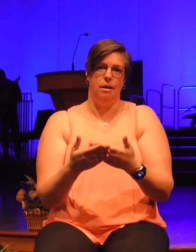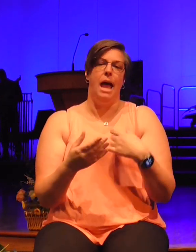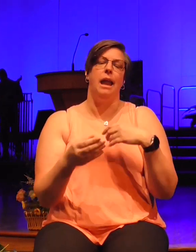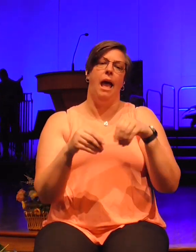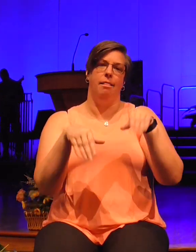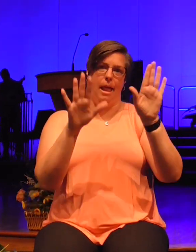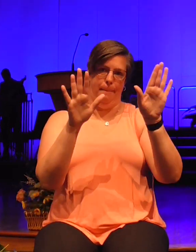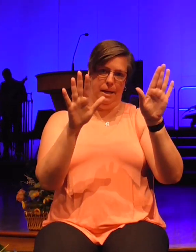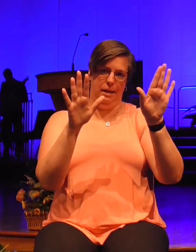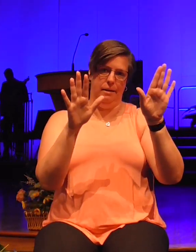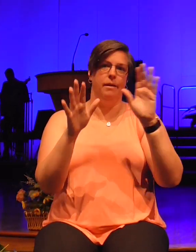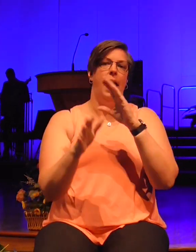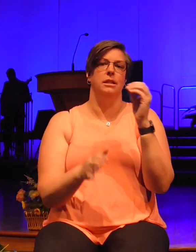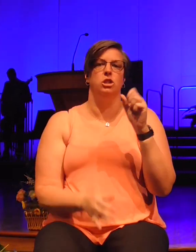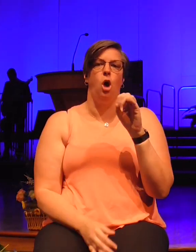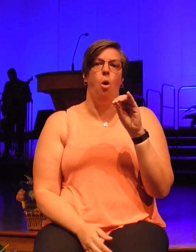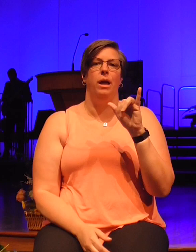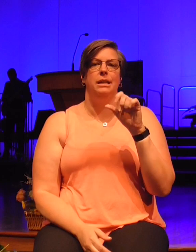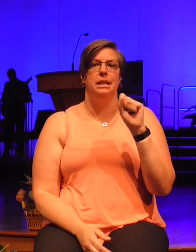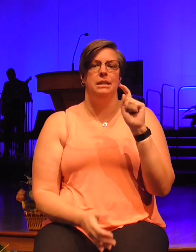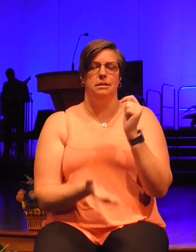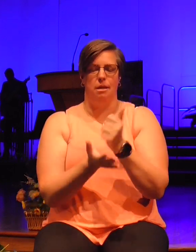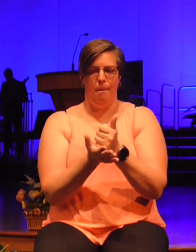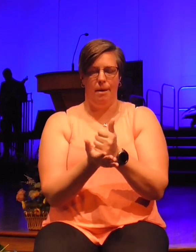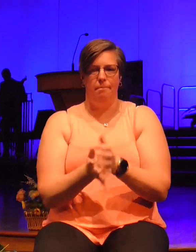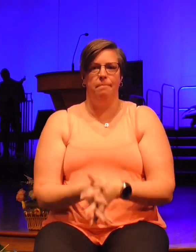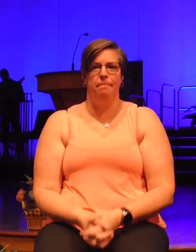it be, and so it is.